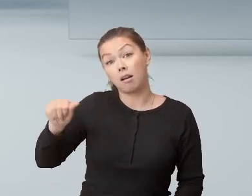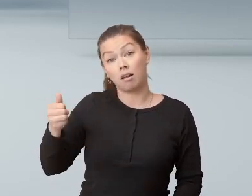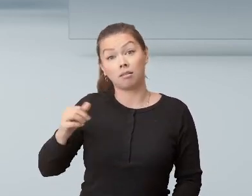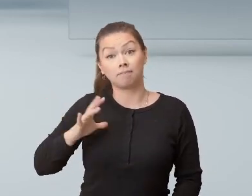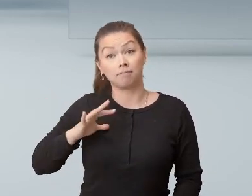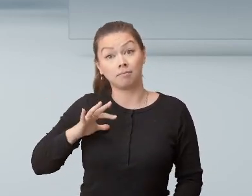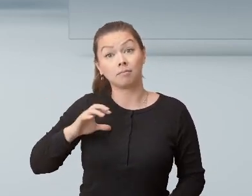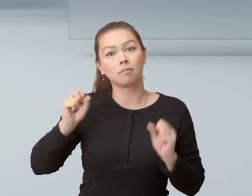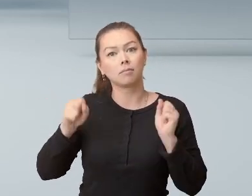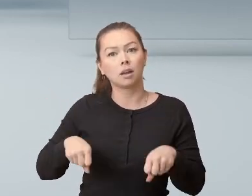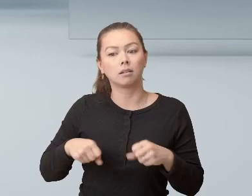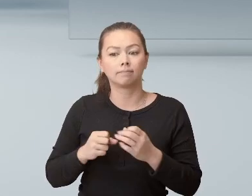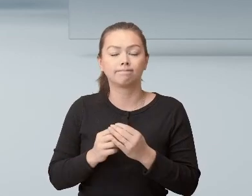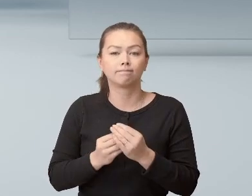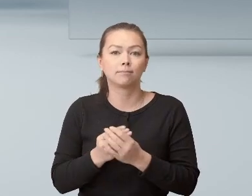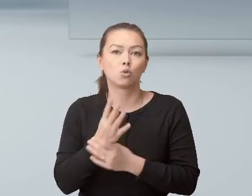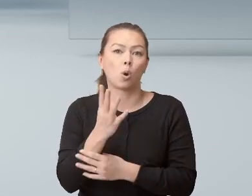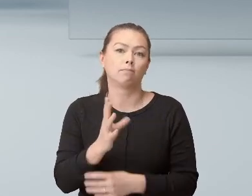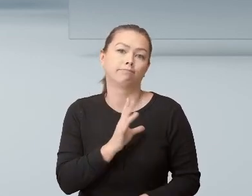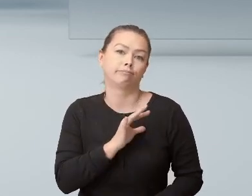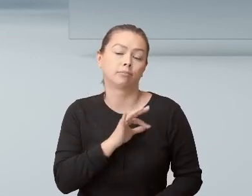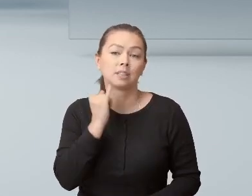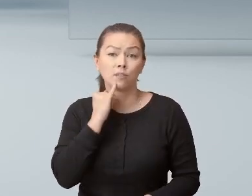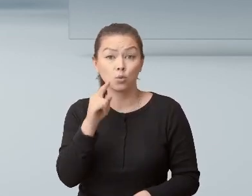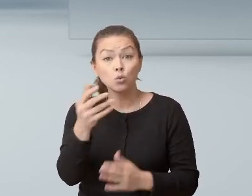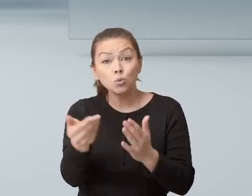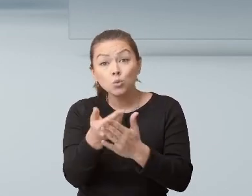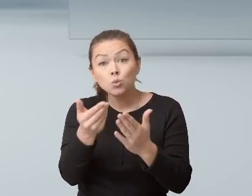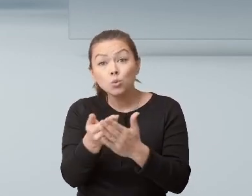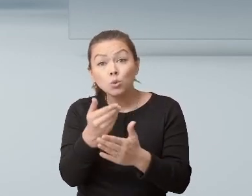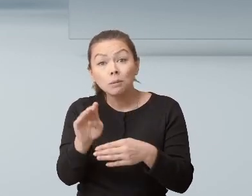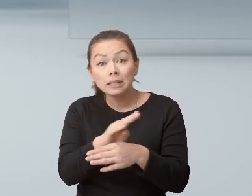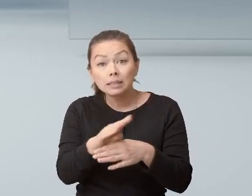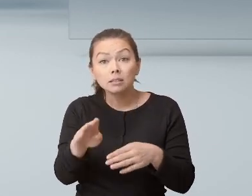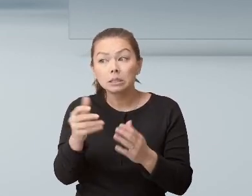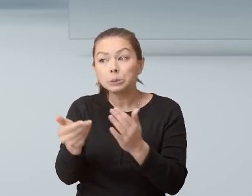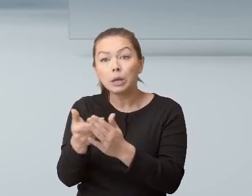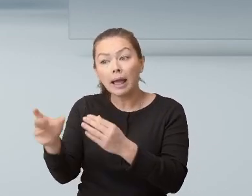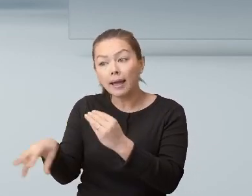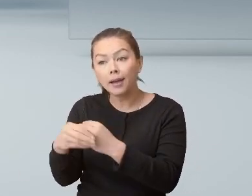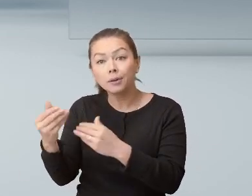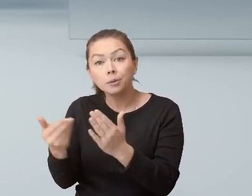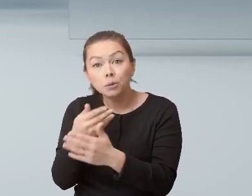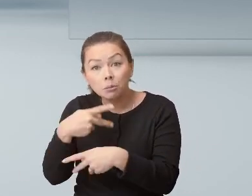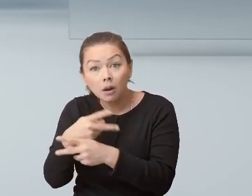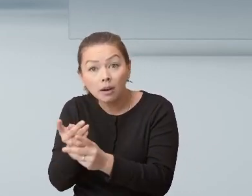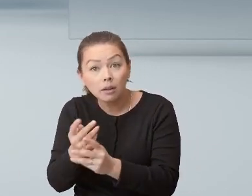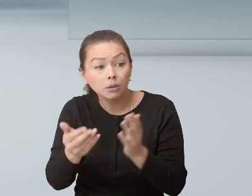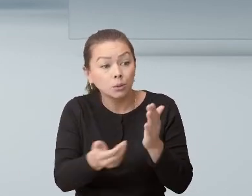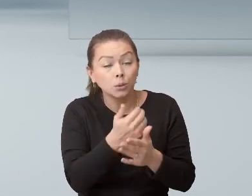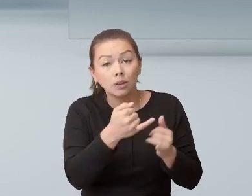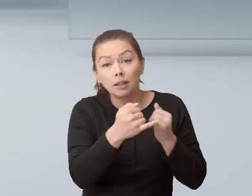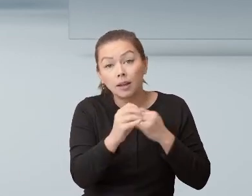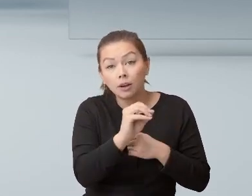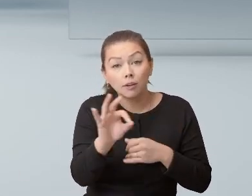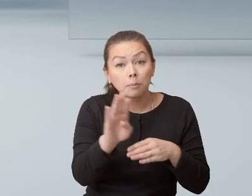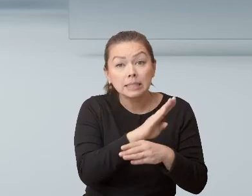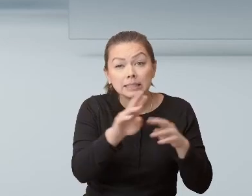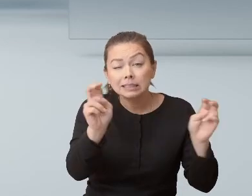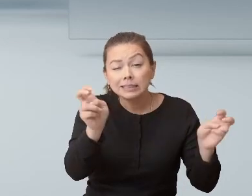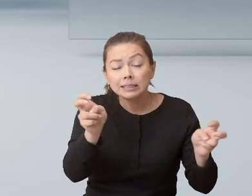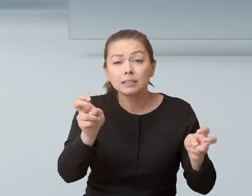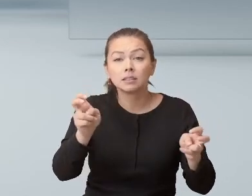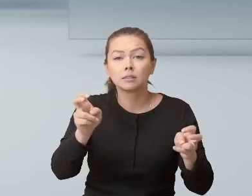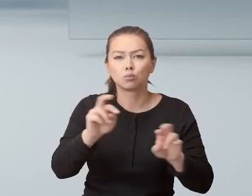new features to your business. So if you're a growing business and you're bringing on new product lines and processes, and maybe need to add another full module to the